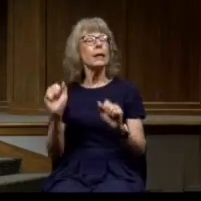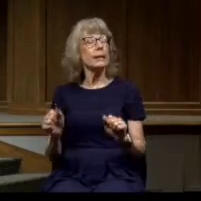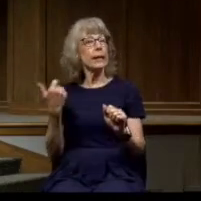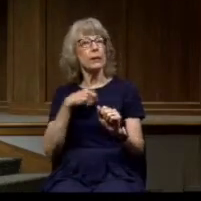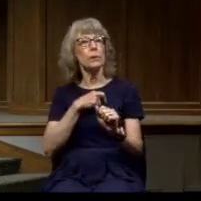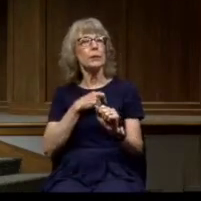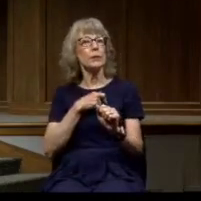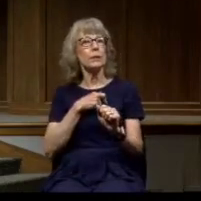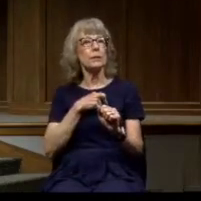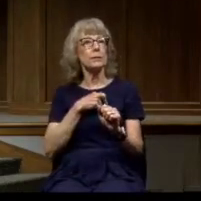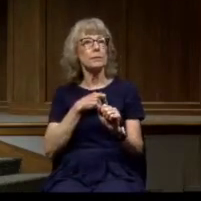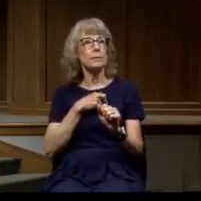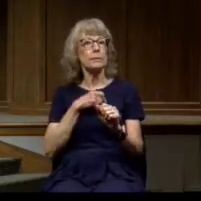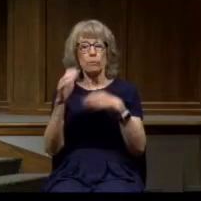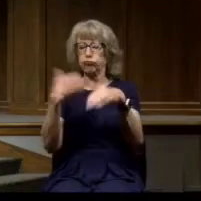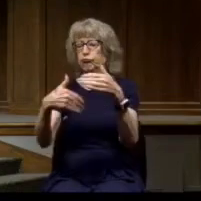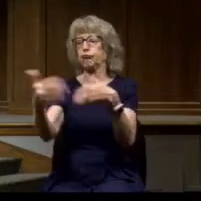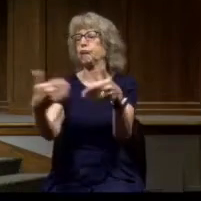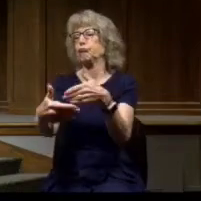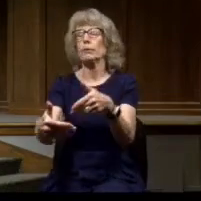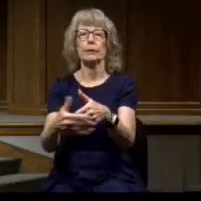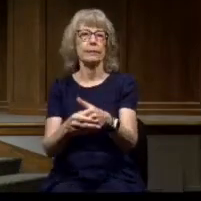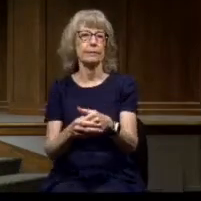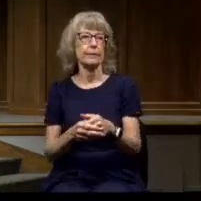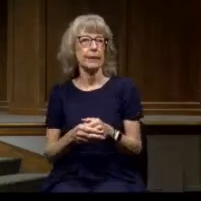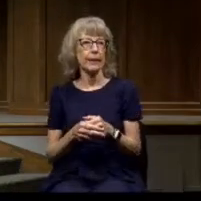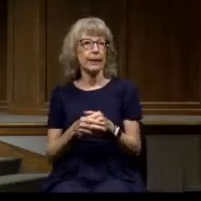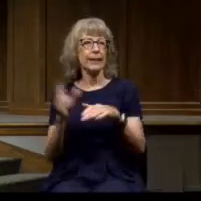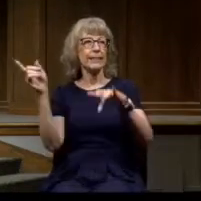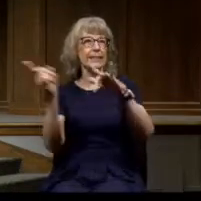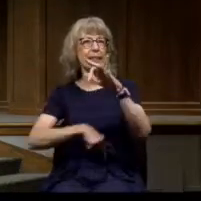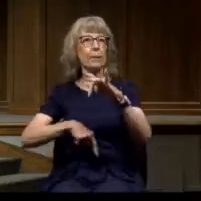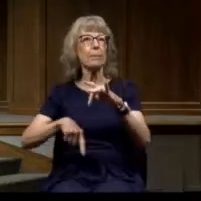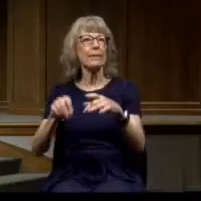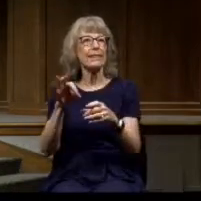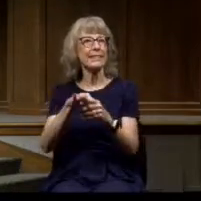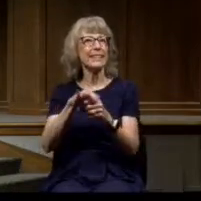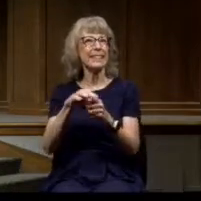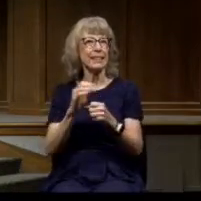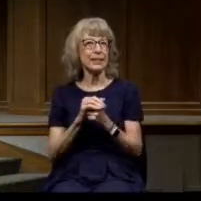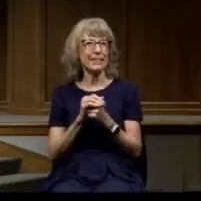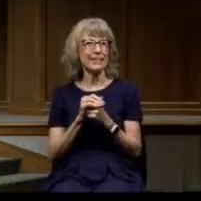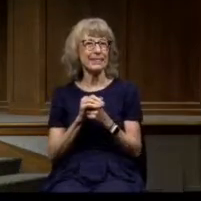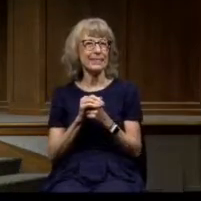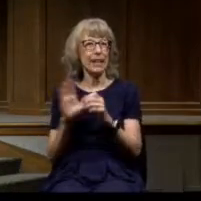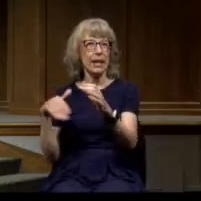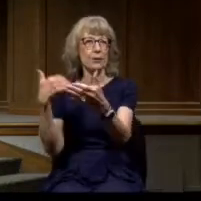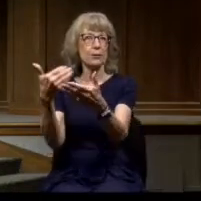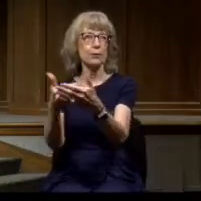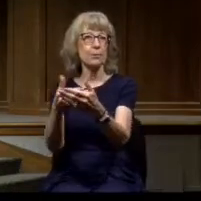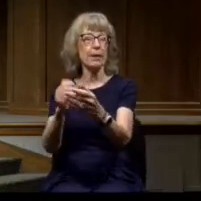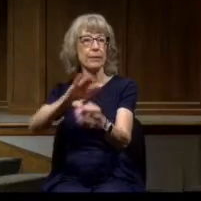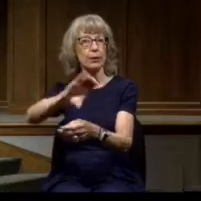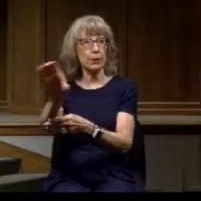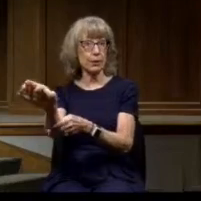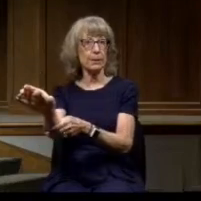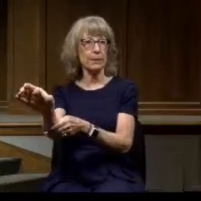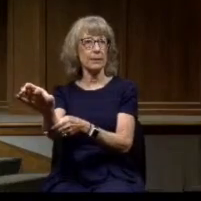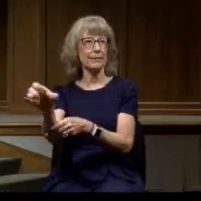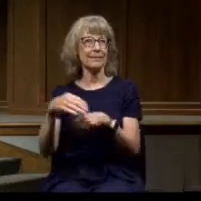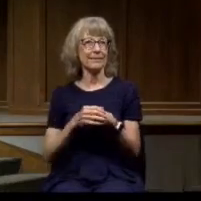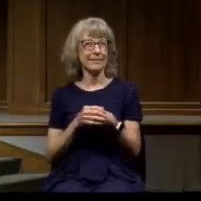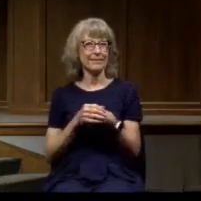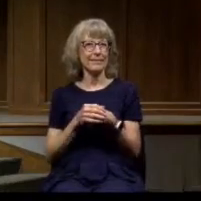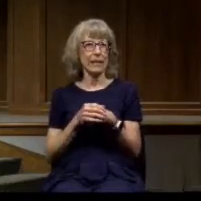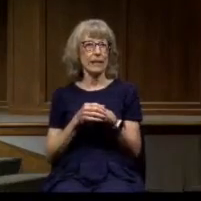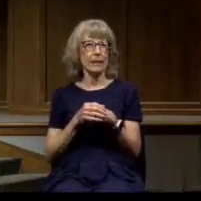going to get mad. Half the country after the election's going to get depressed for 2 weeks, but then we're going to get to Christmas, and surely it's going to be okay. Or